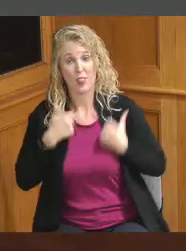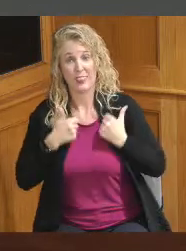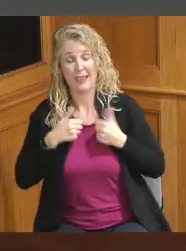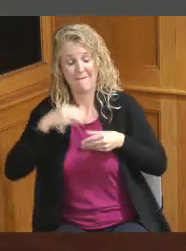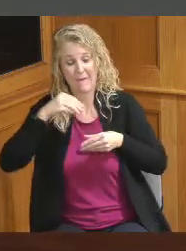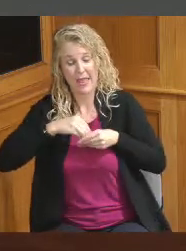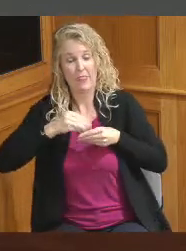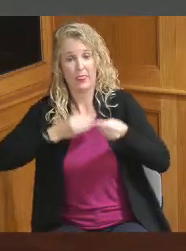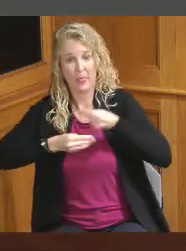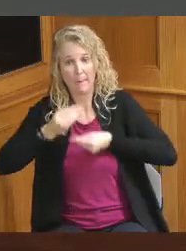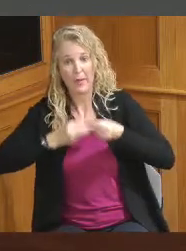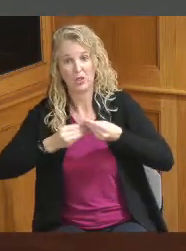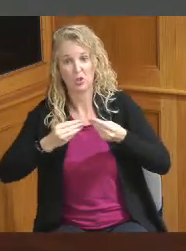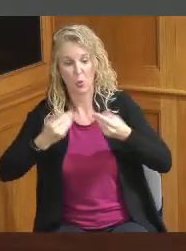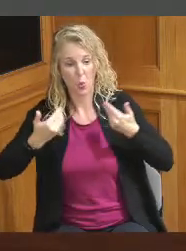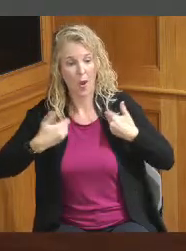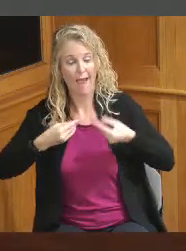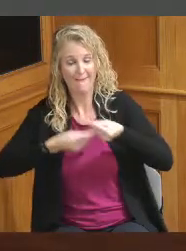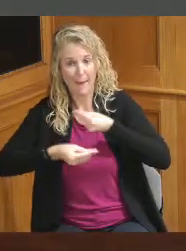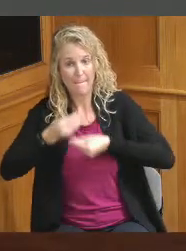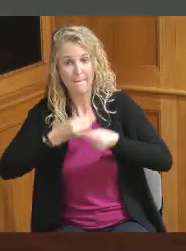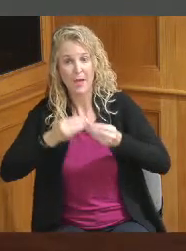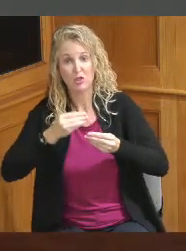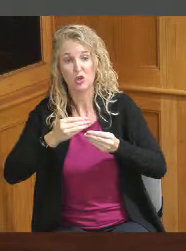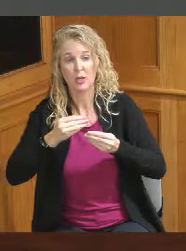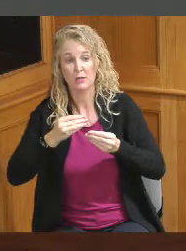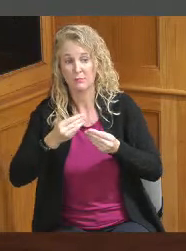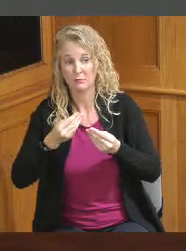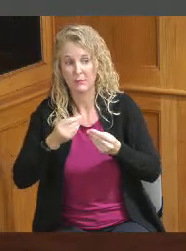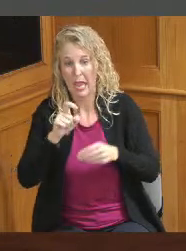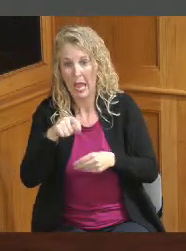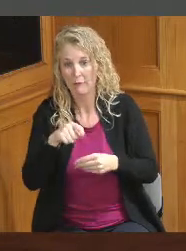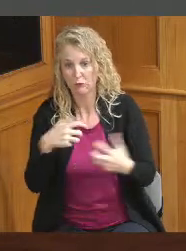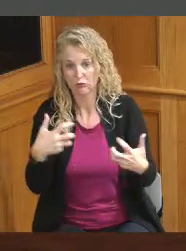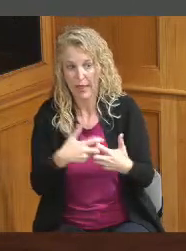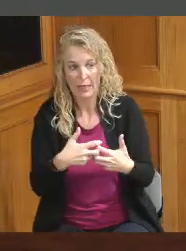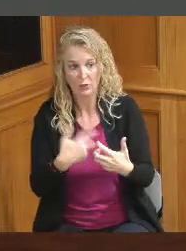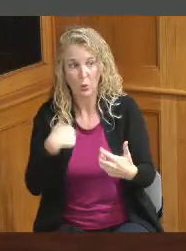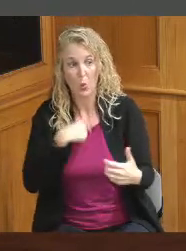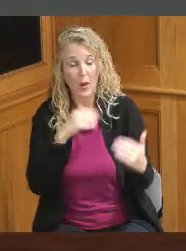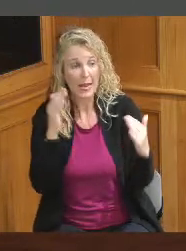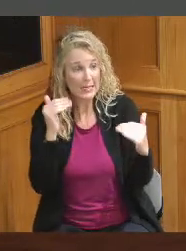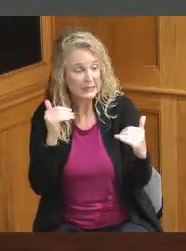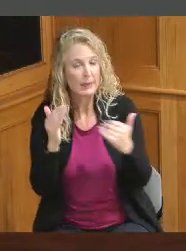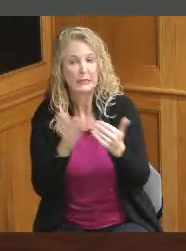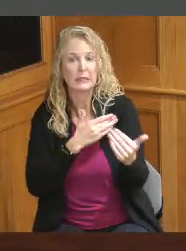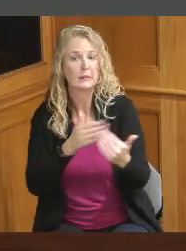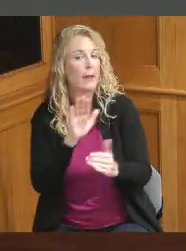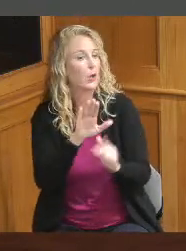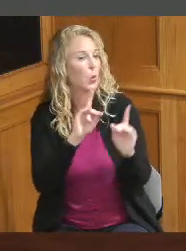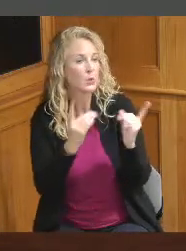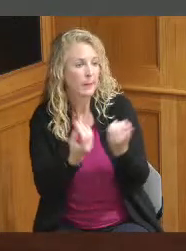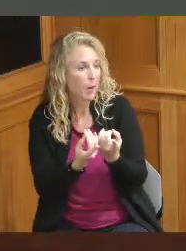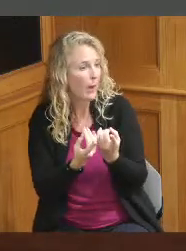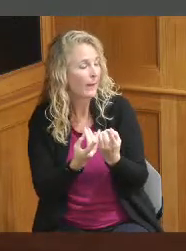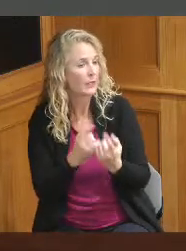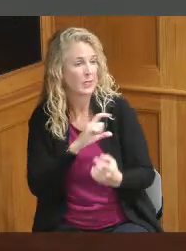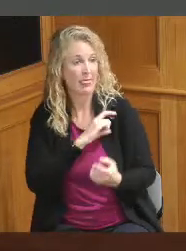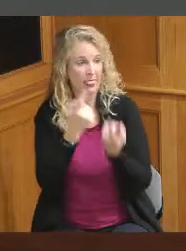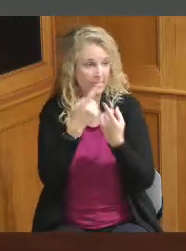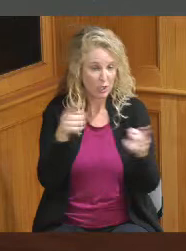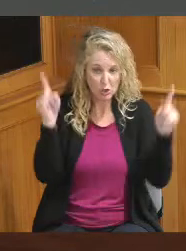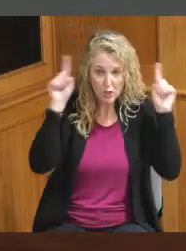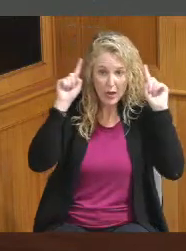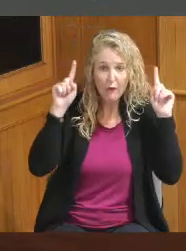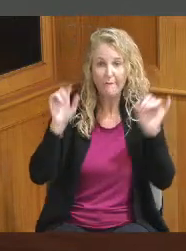our budget. We have a budget cycle starts every year, and we expect departments, no matter what department it is, from the sheriff